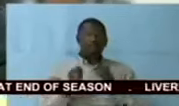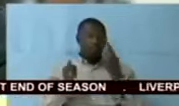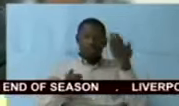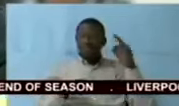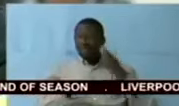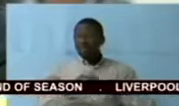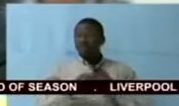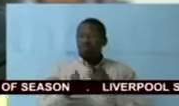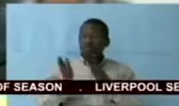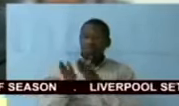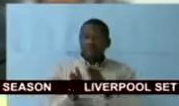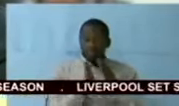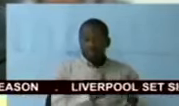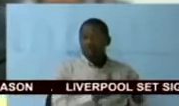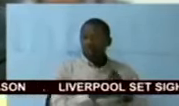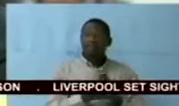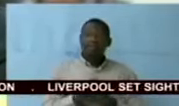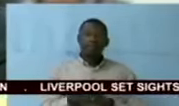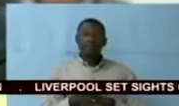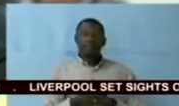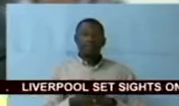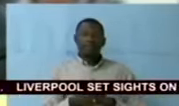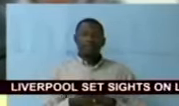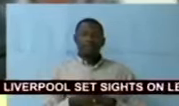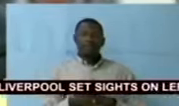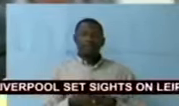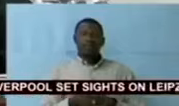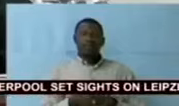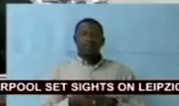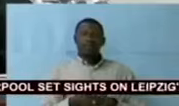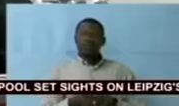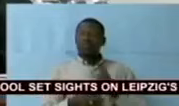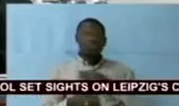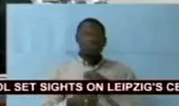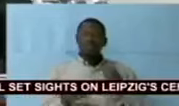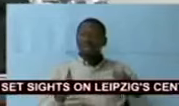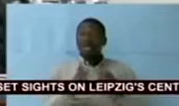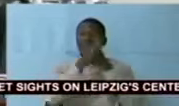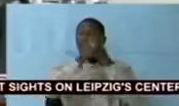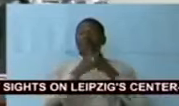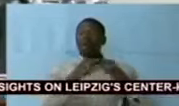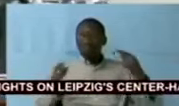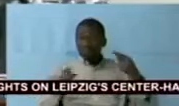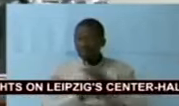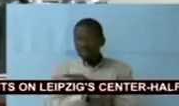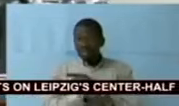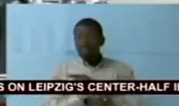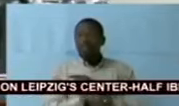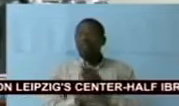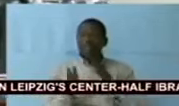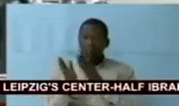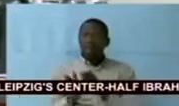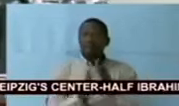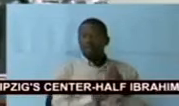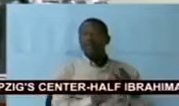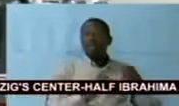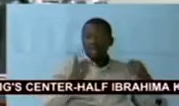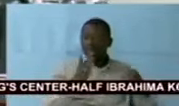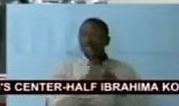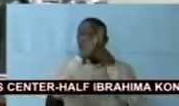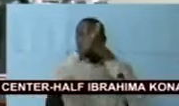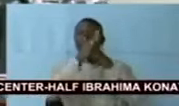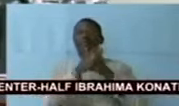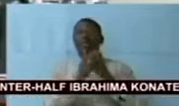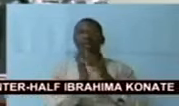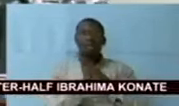moto accident men soto amanke ko kule meya lonko abentafe bari fere city ngolom ye men fero